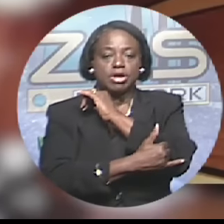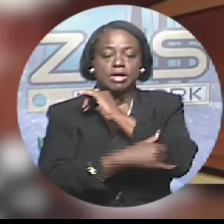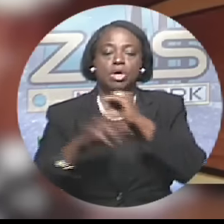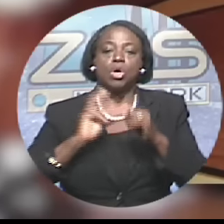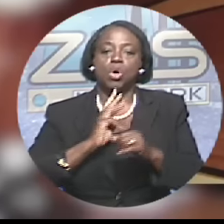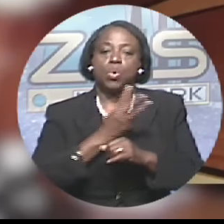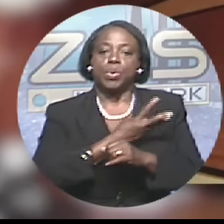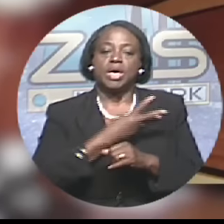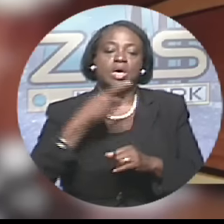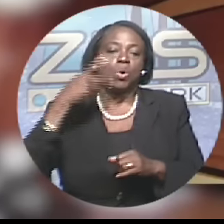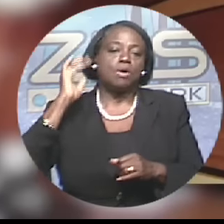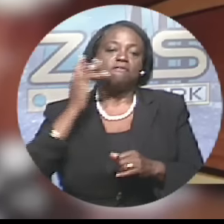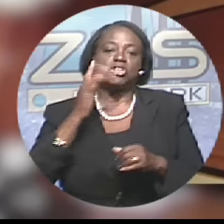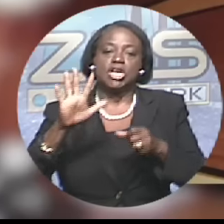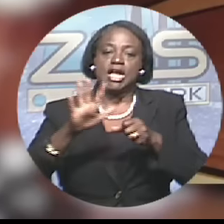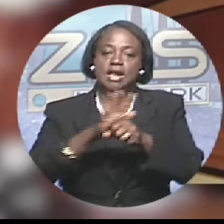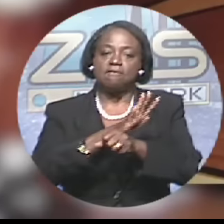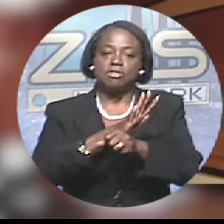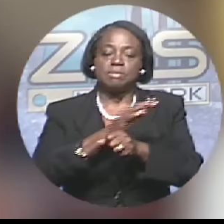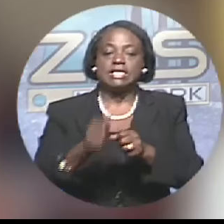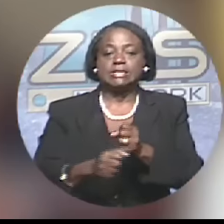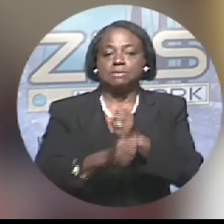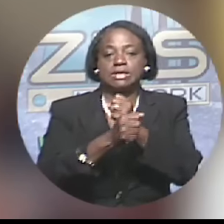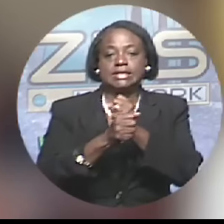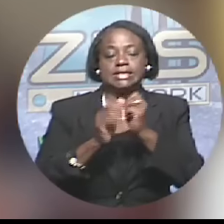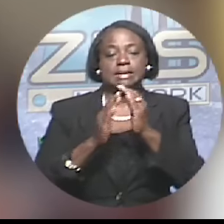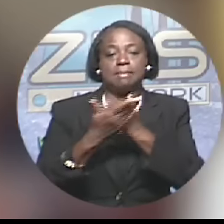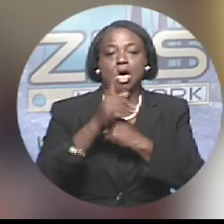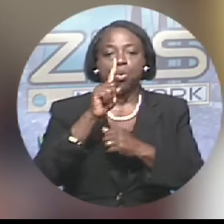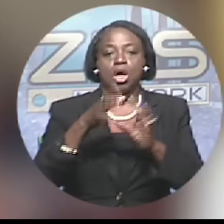were fortunate enough to be sponsored at one time, I think,